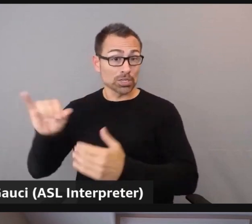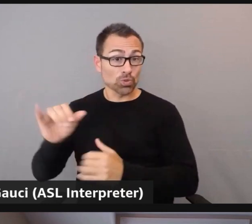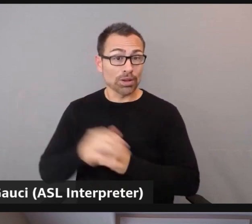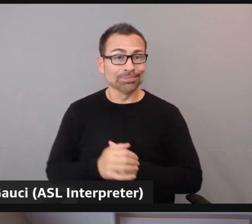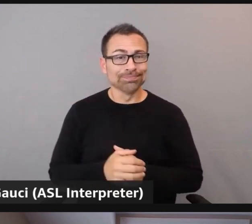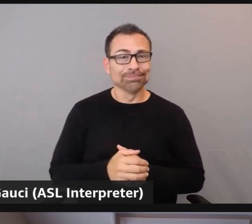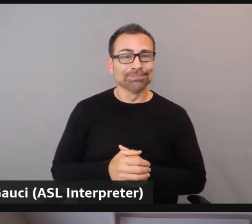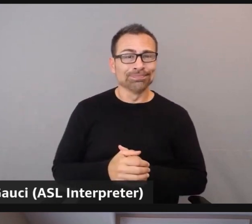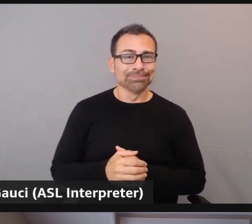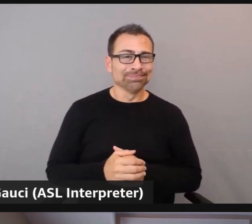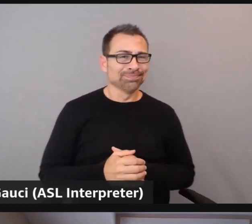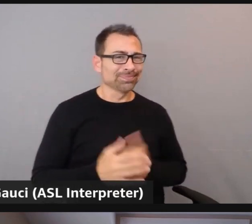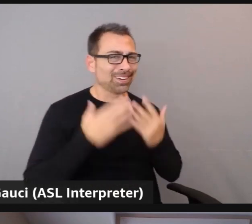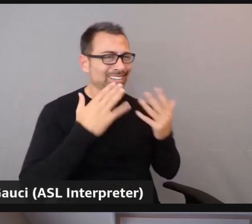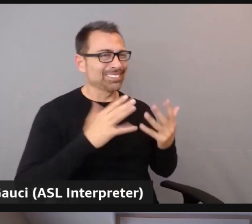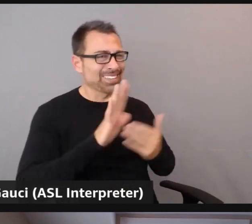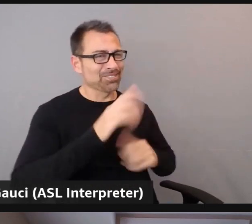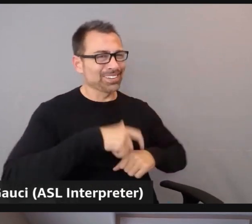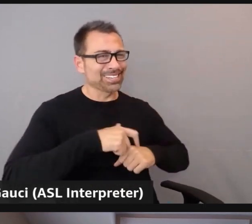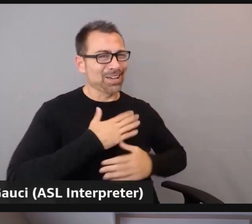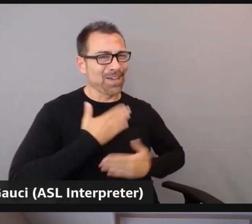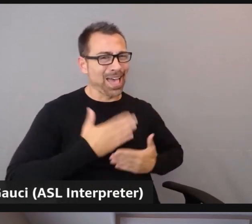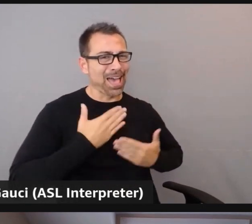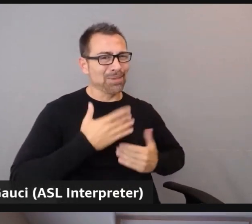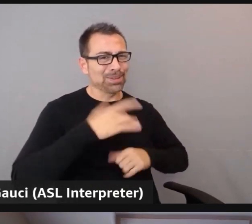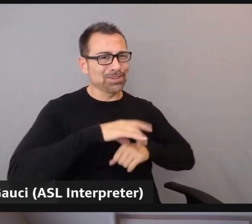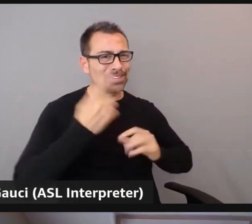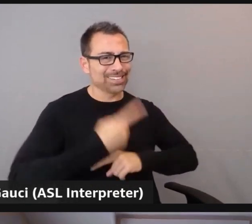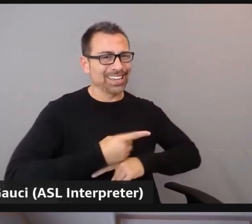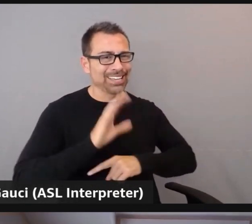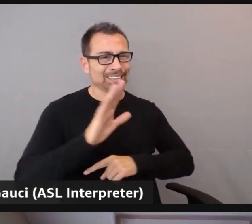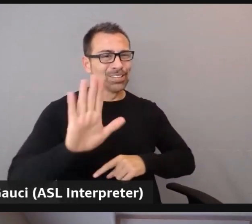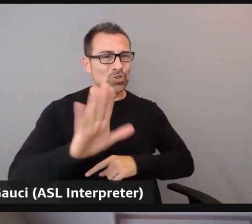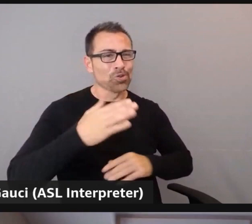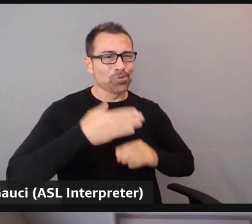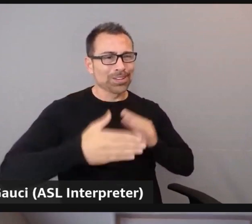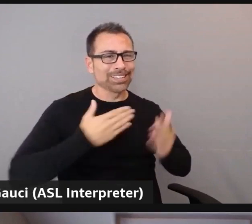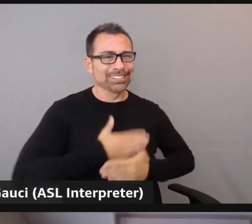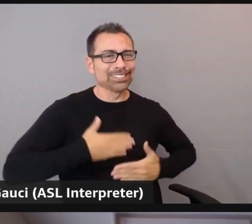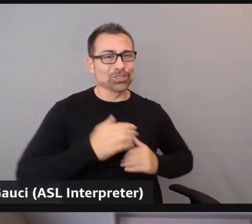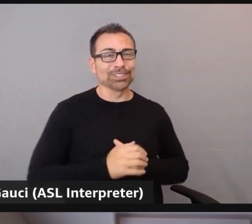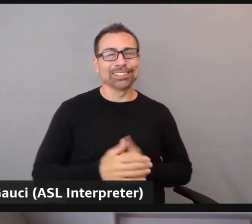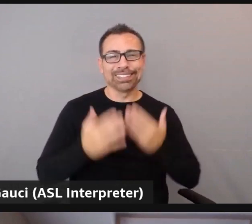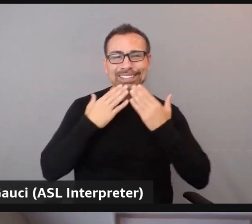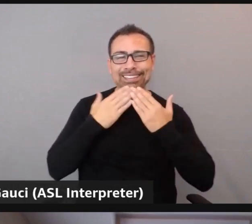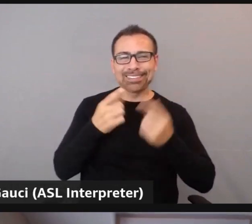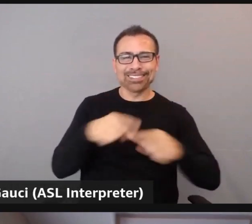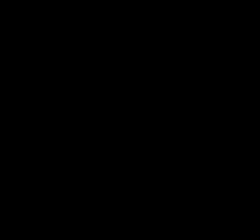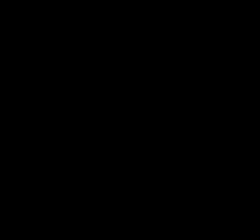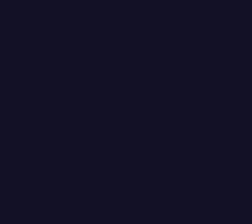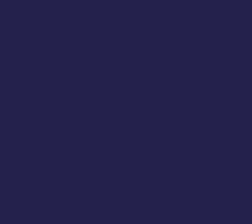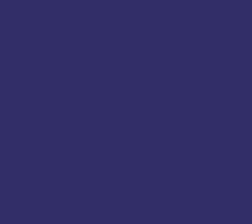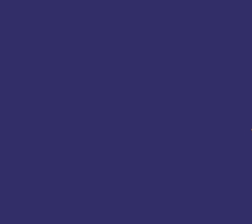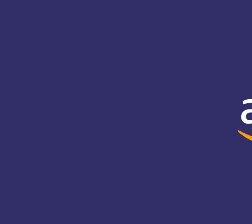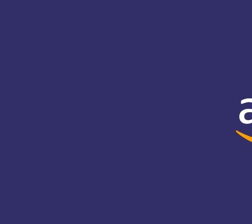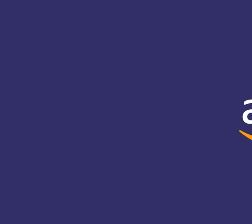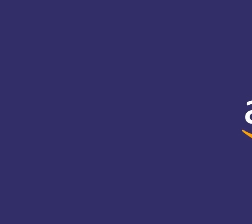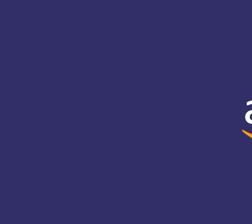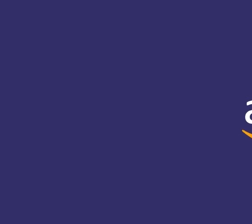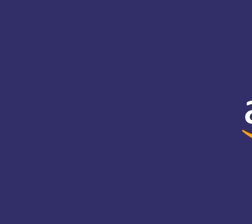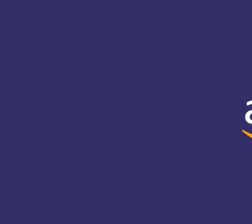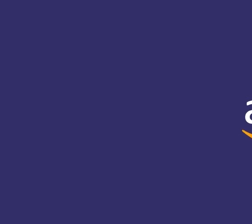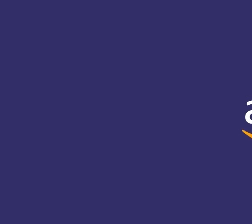today, and happy Earth Day. Thank you. Have a wonderful weekend as well. Thank you. Have a great weekend. Appreciate your time.